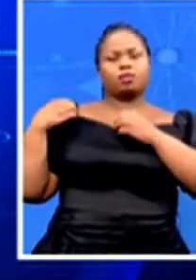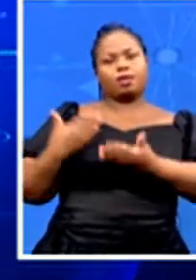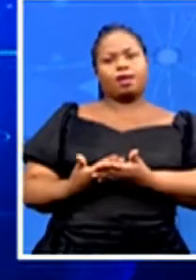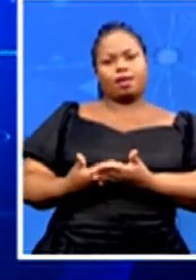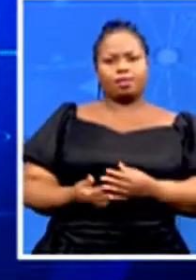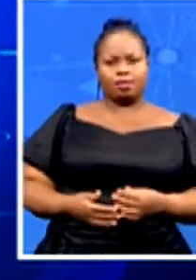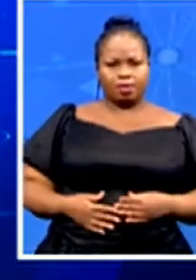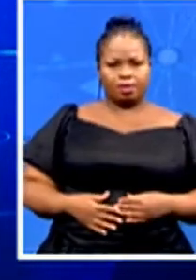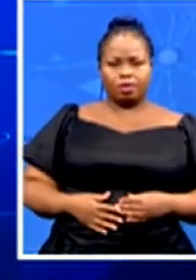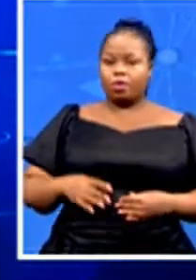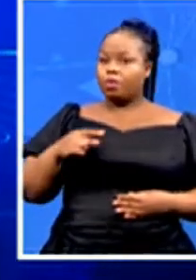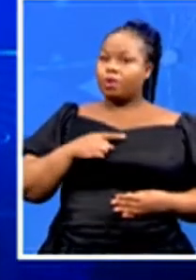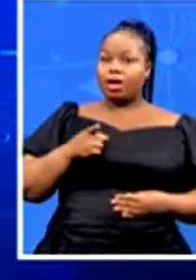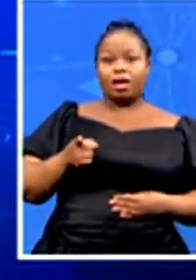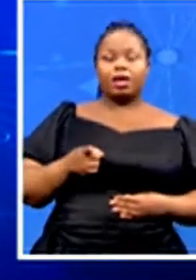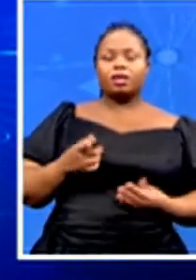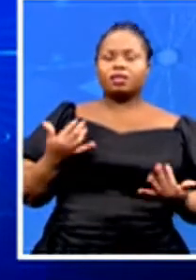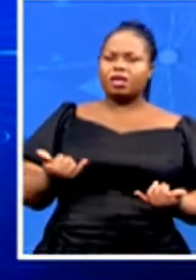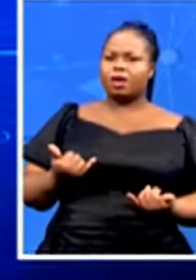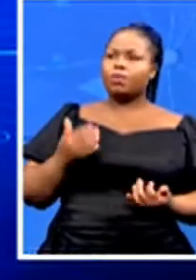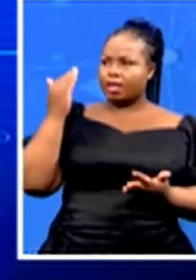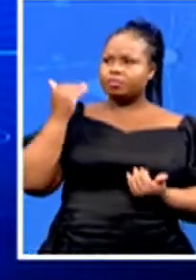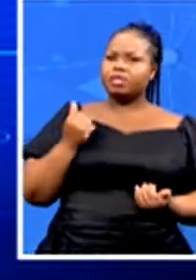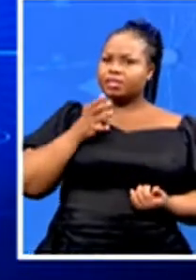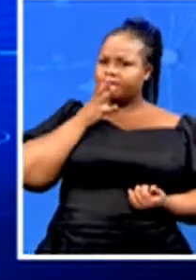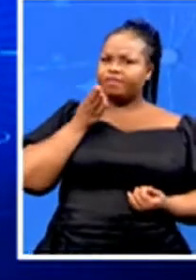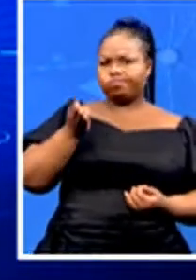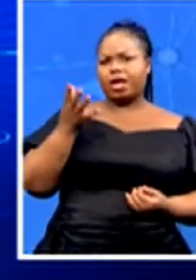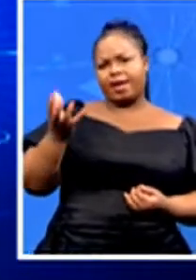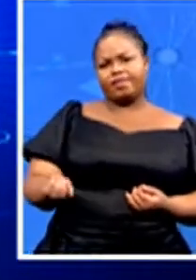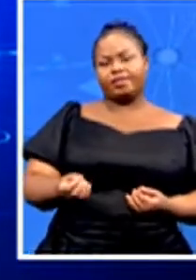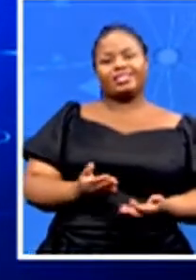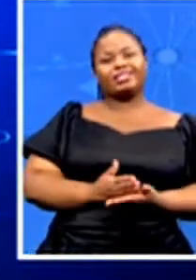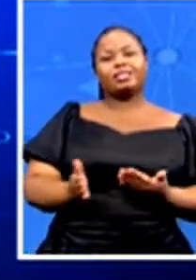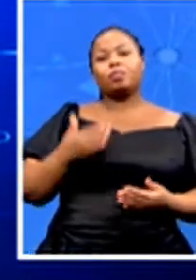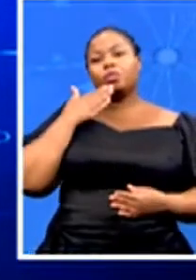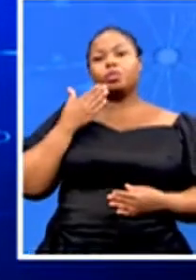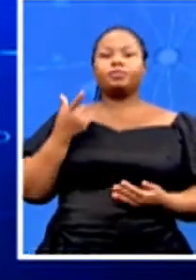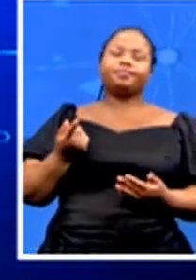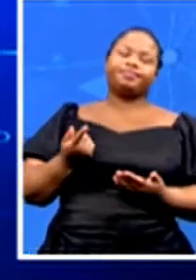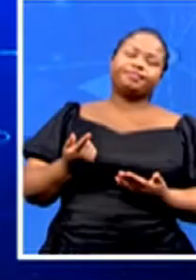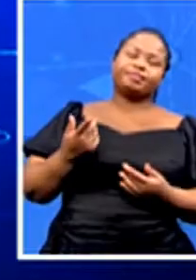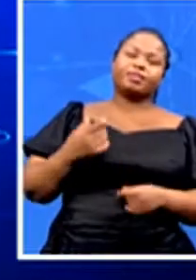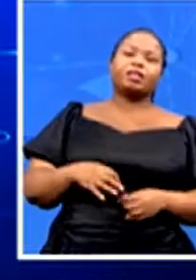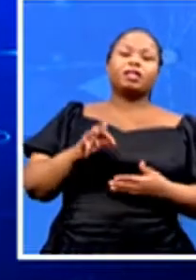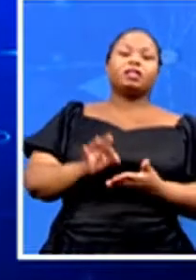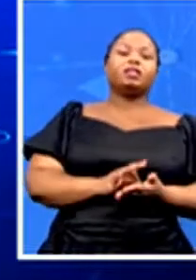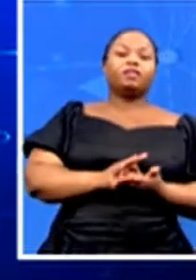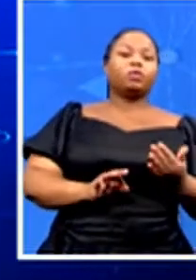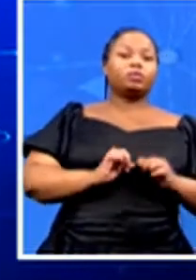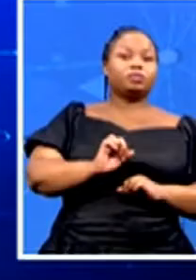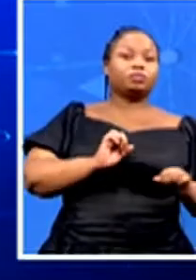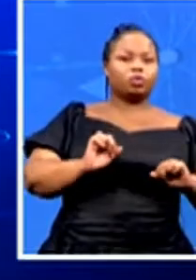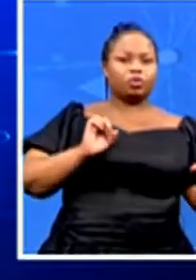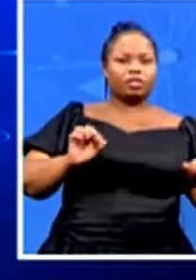raised expectations. And those that are trading their vote, that is the voters, the citizens, must